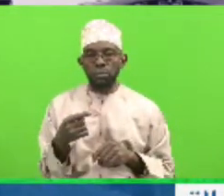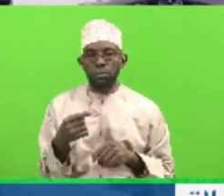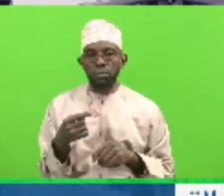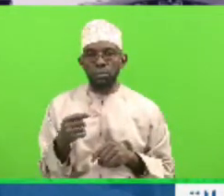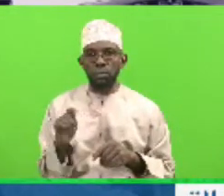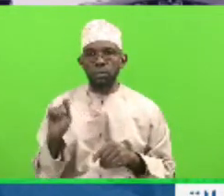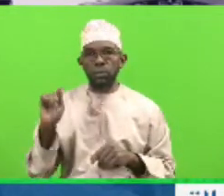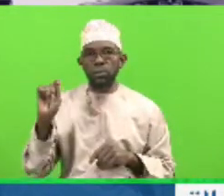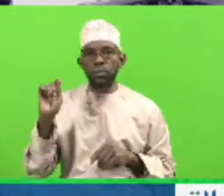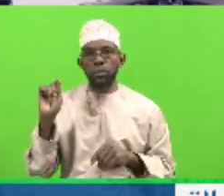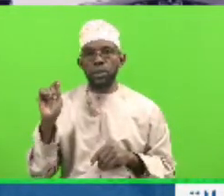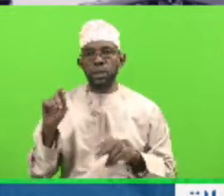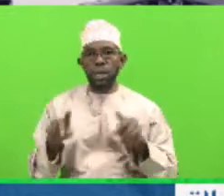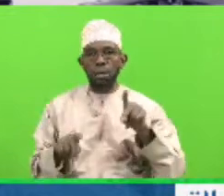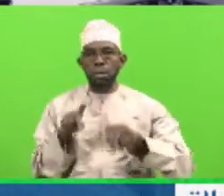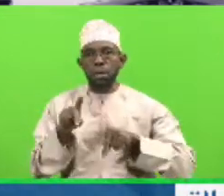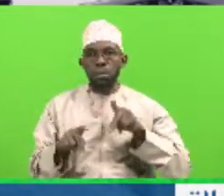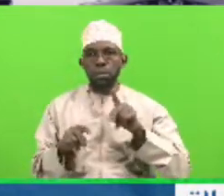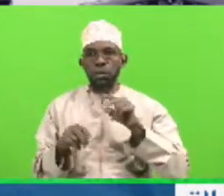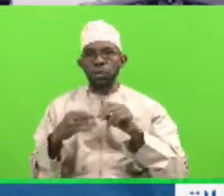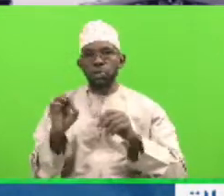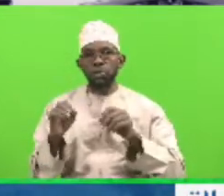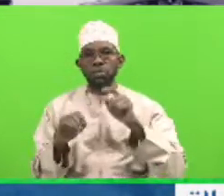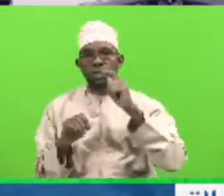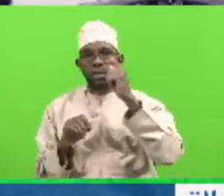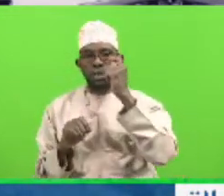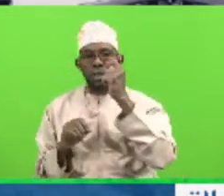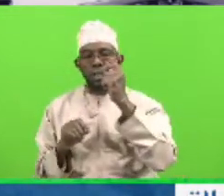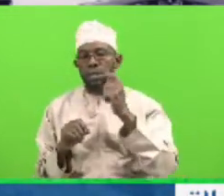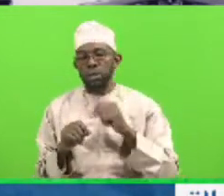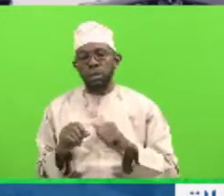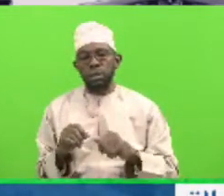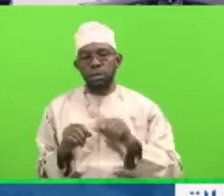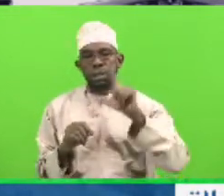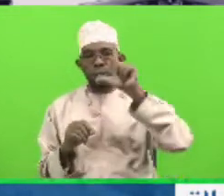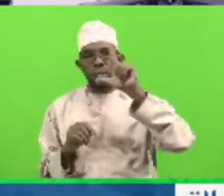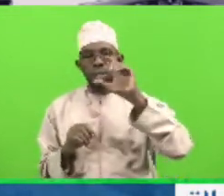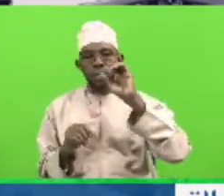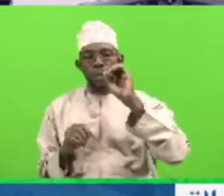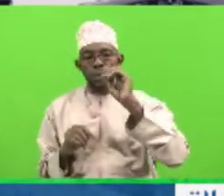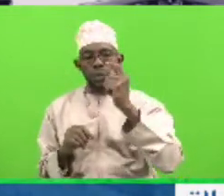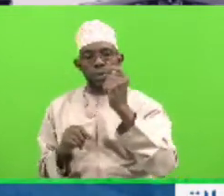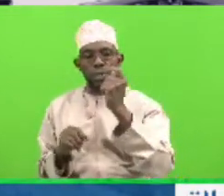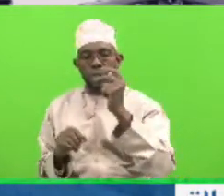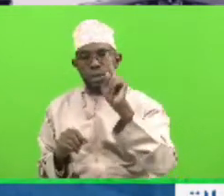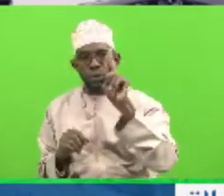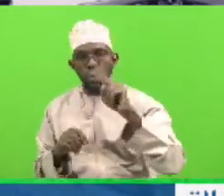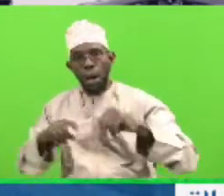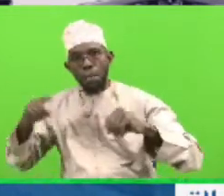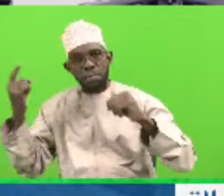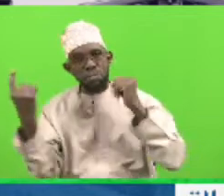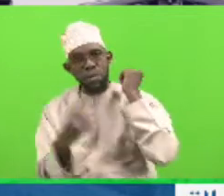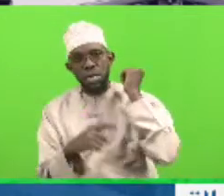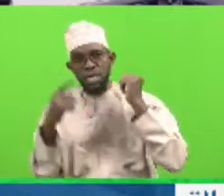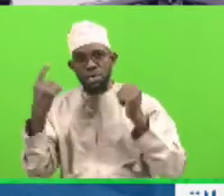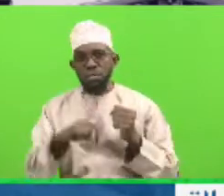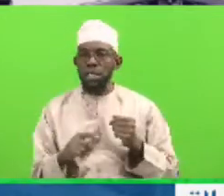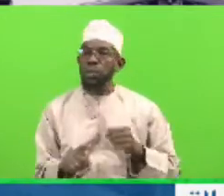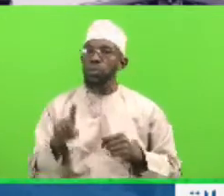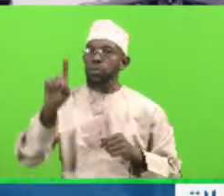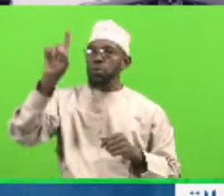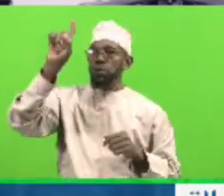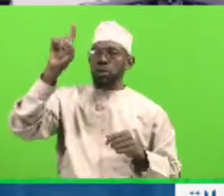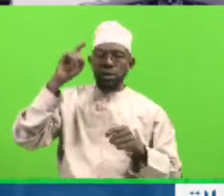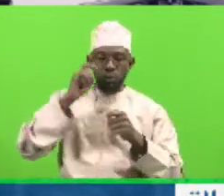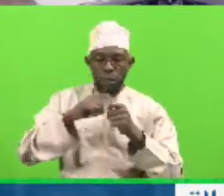The people of Lut, because of their action, were punished by Allah subhanahu wa